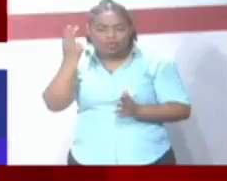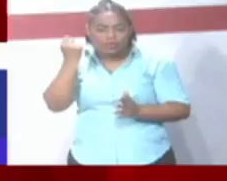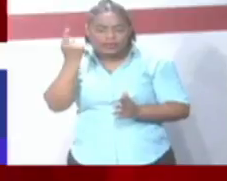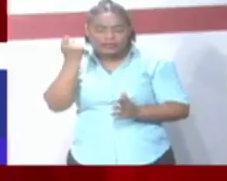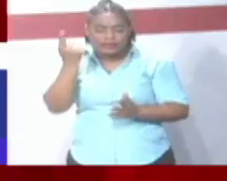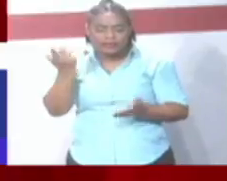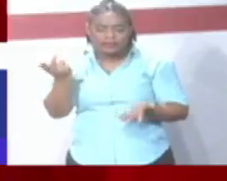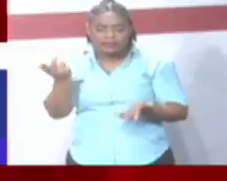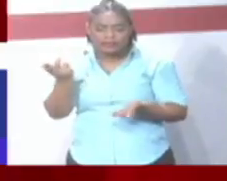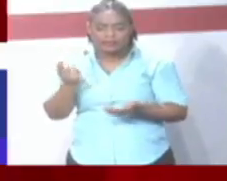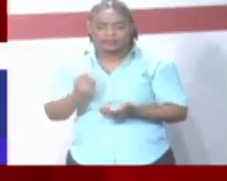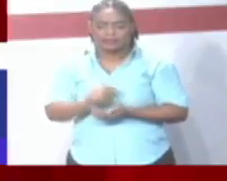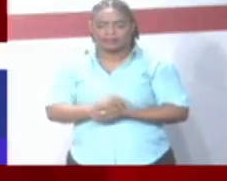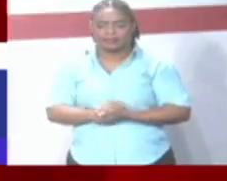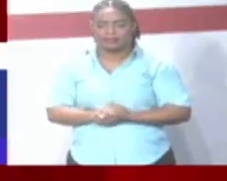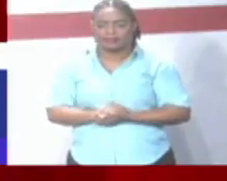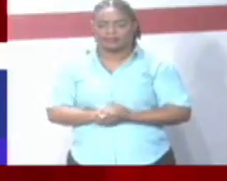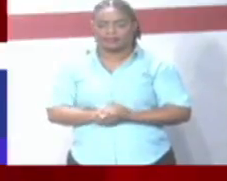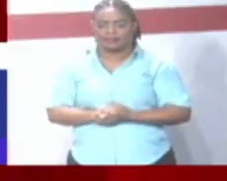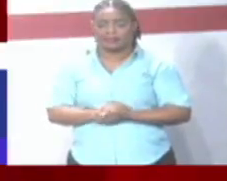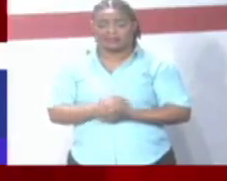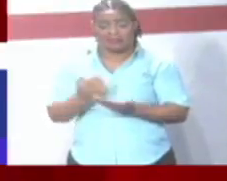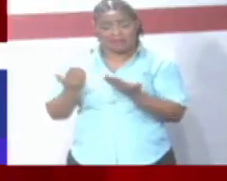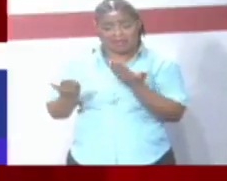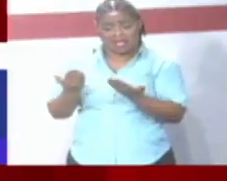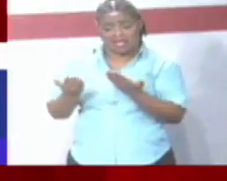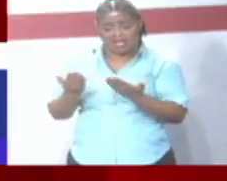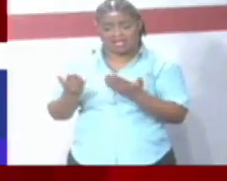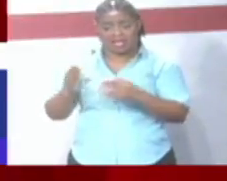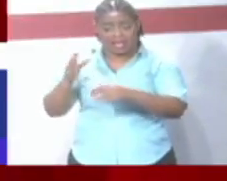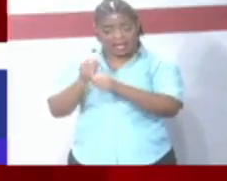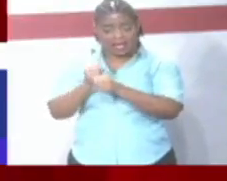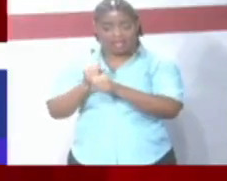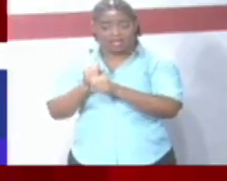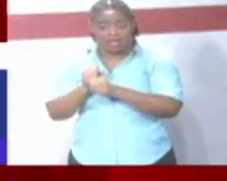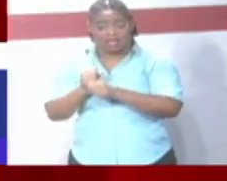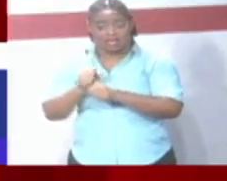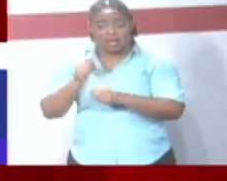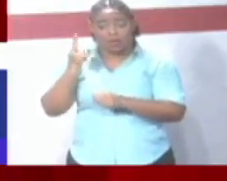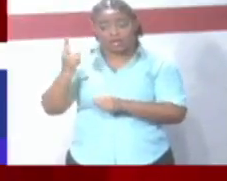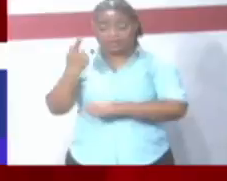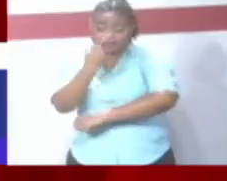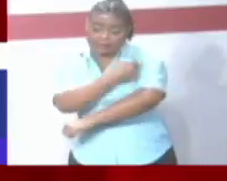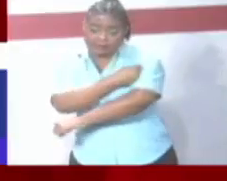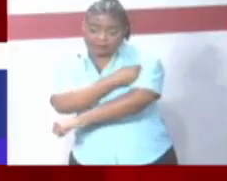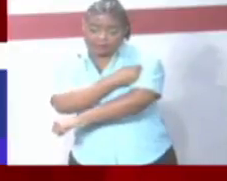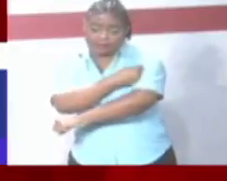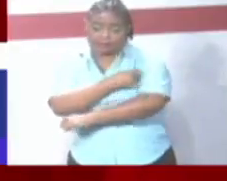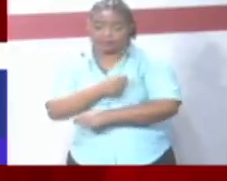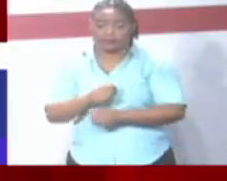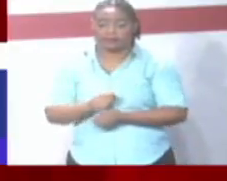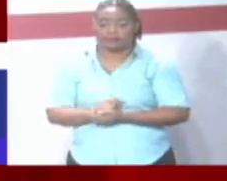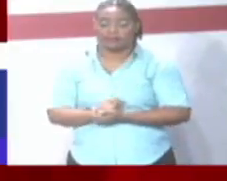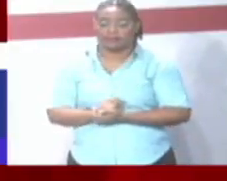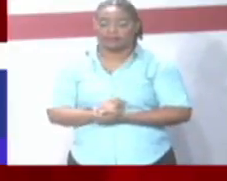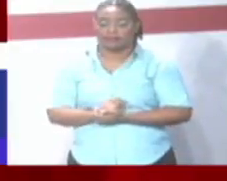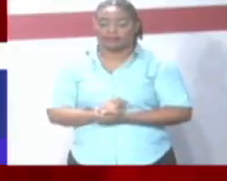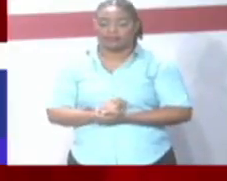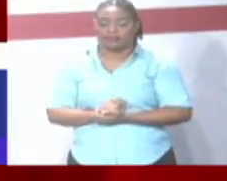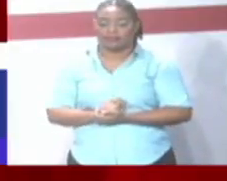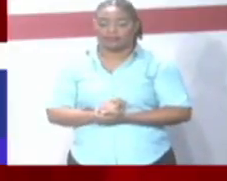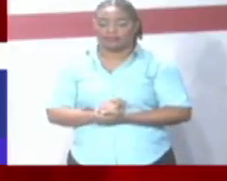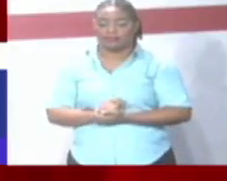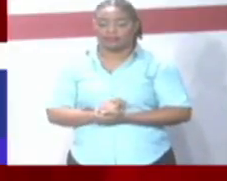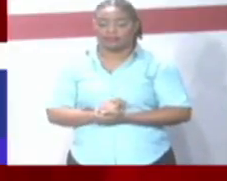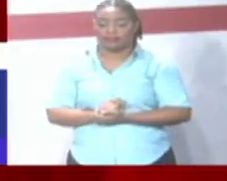has received either of one dose or the second or 2 weeks regime plus the 2 weeks, or is it when they just received the 2